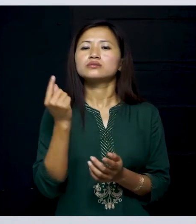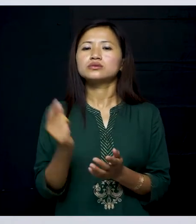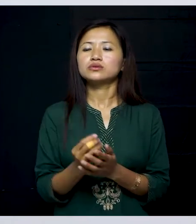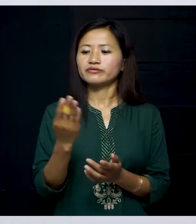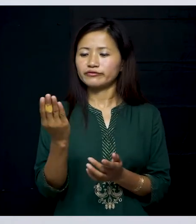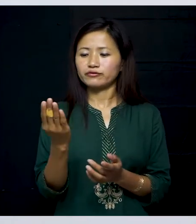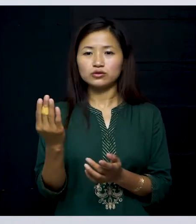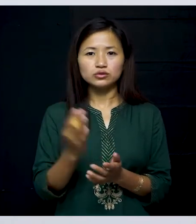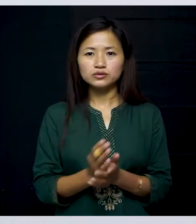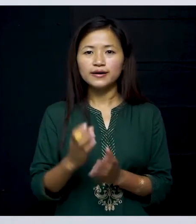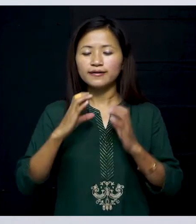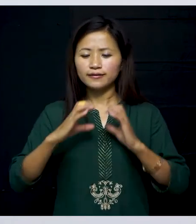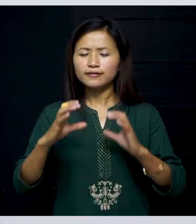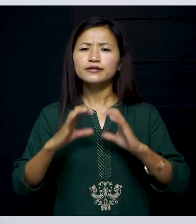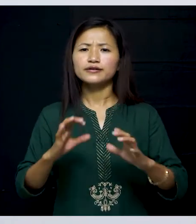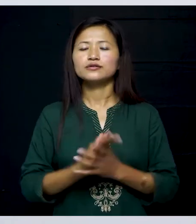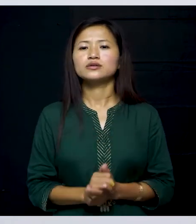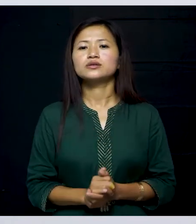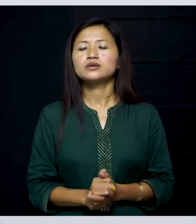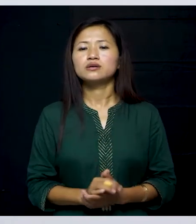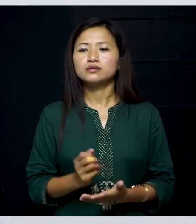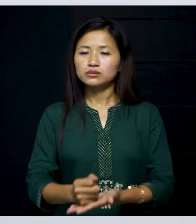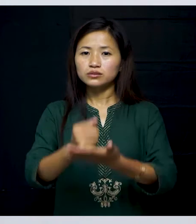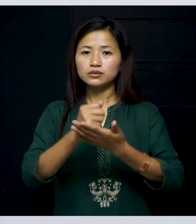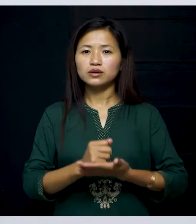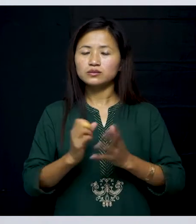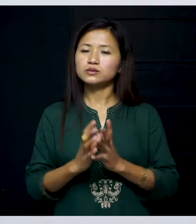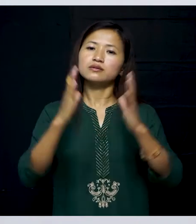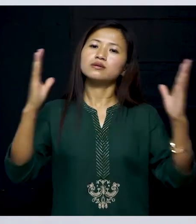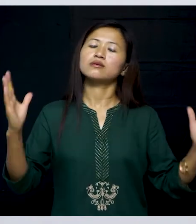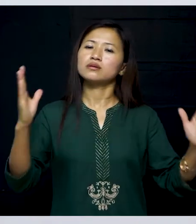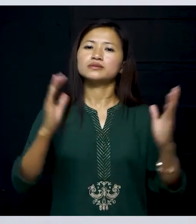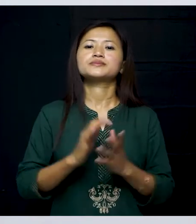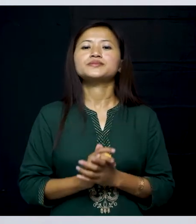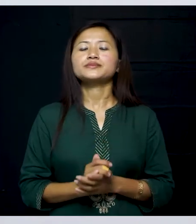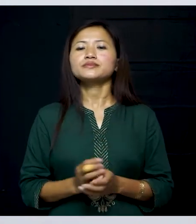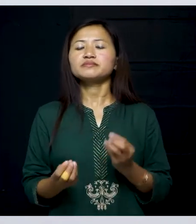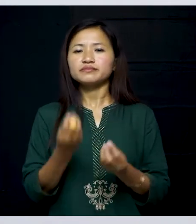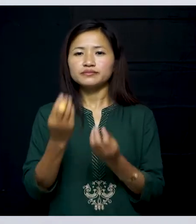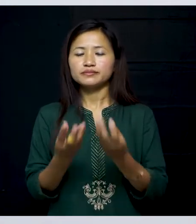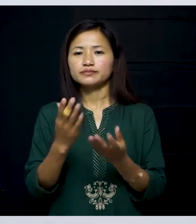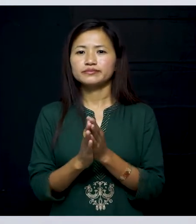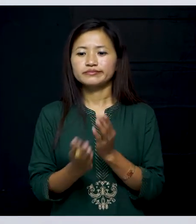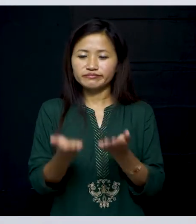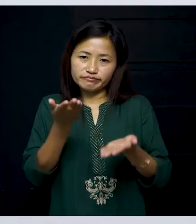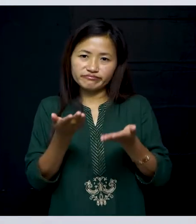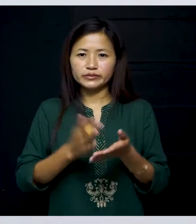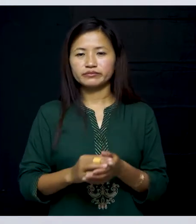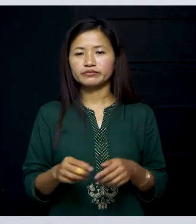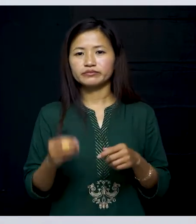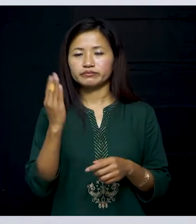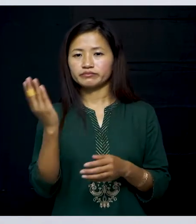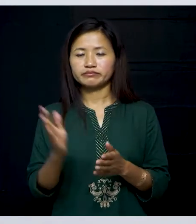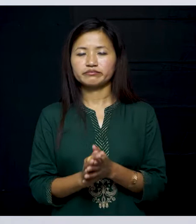mobile phones carefully, it will help you a lot. Mobile phones and fire can be compared here.